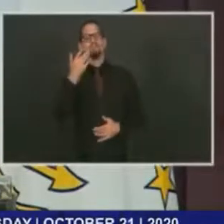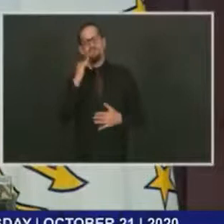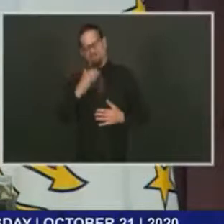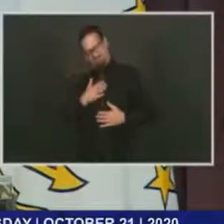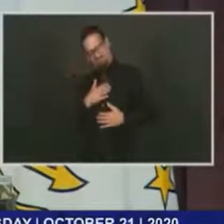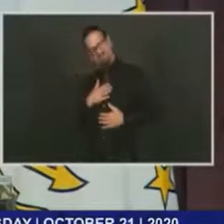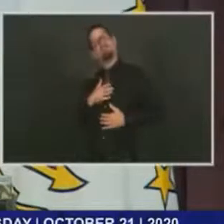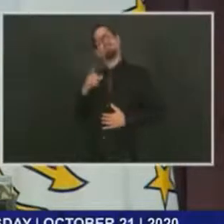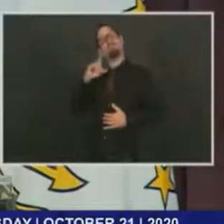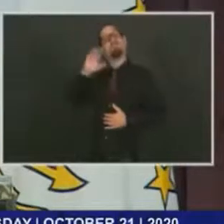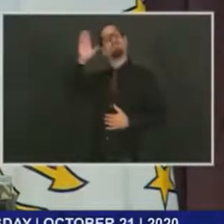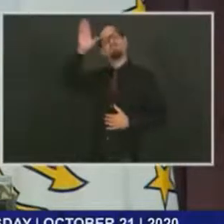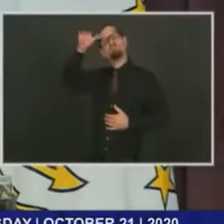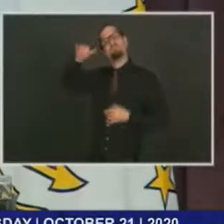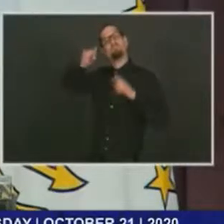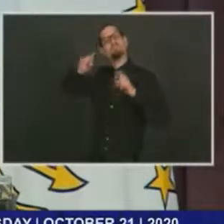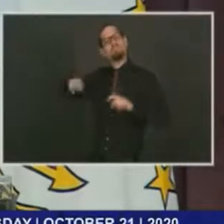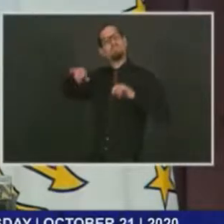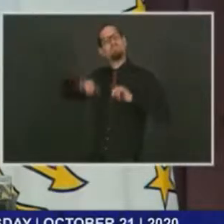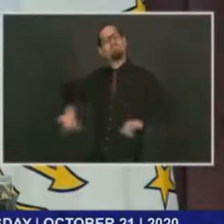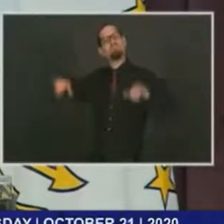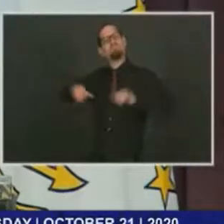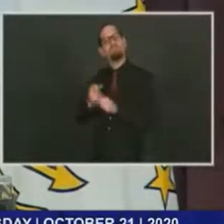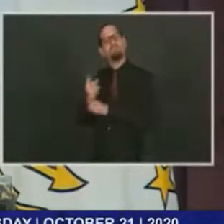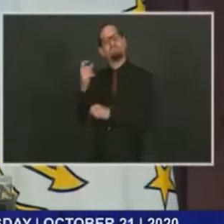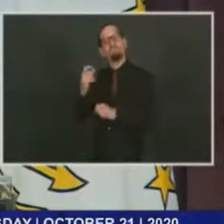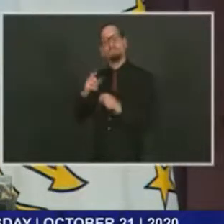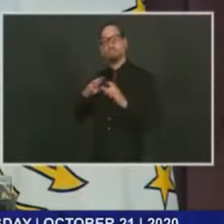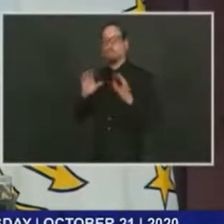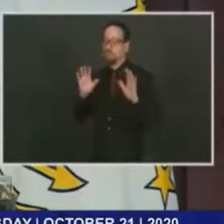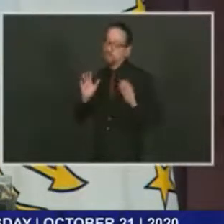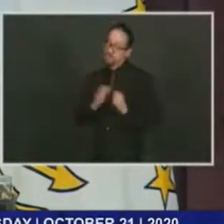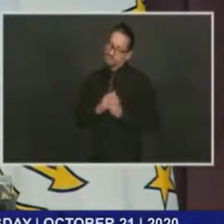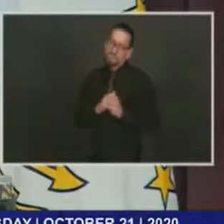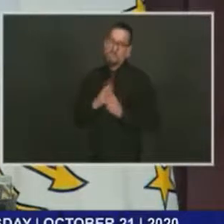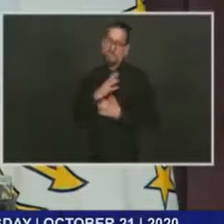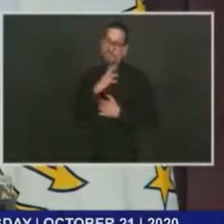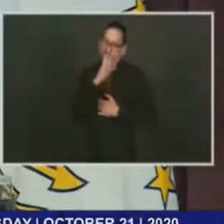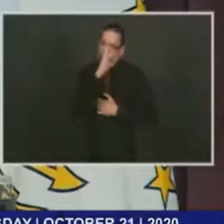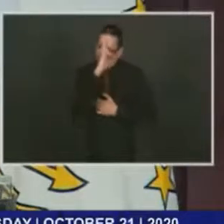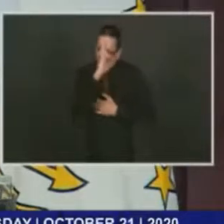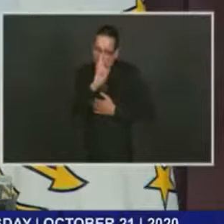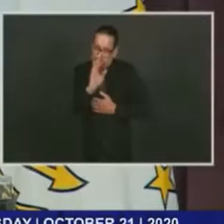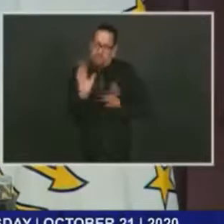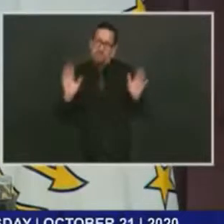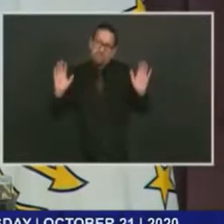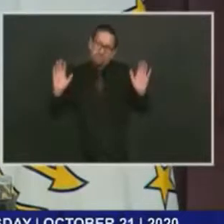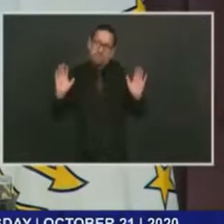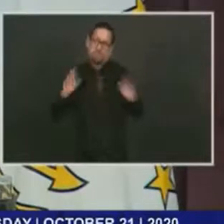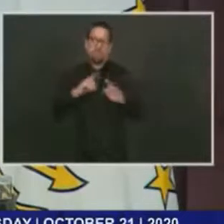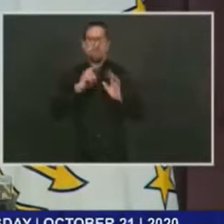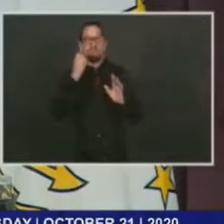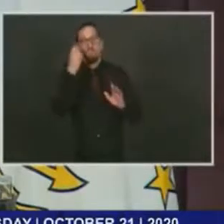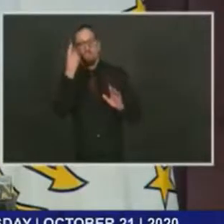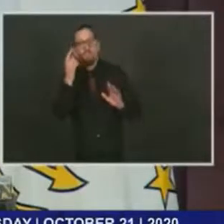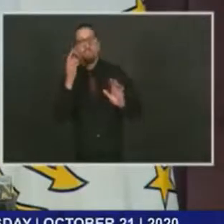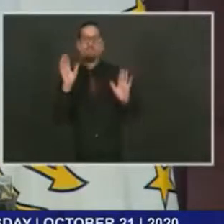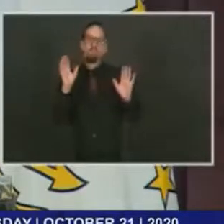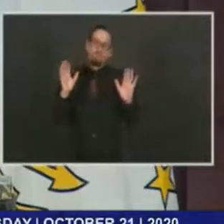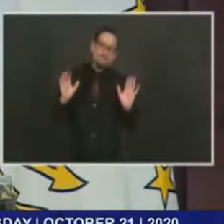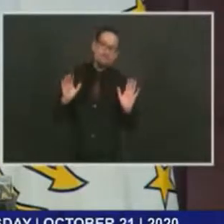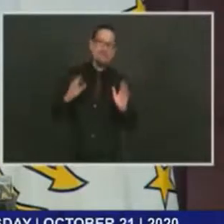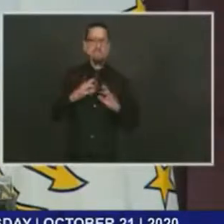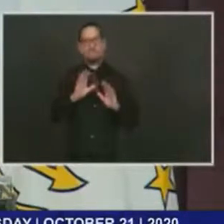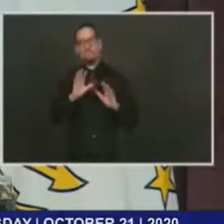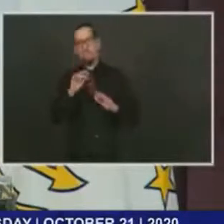and you are determined to spend your holiday the way you always do with all your friends and your family. So if you're